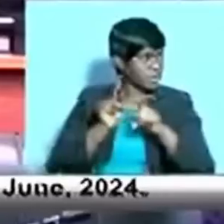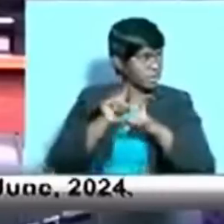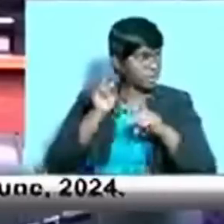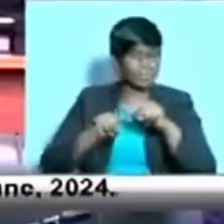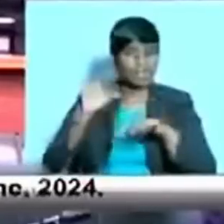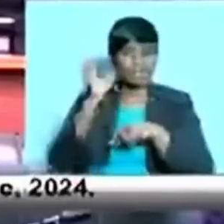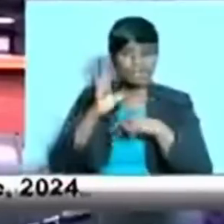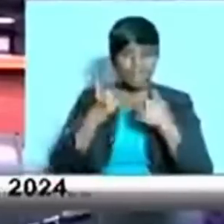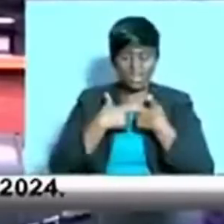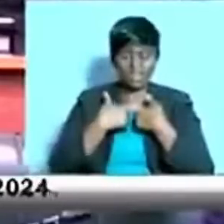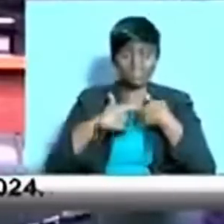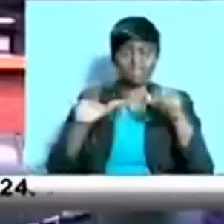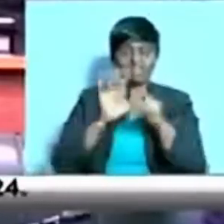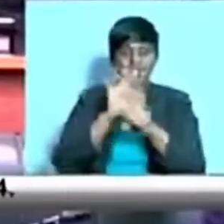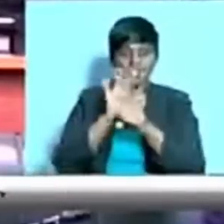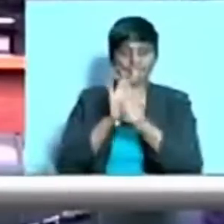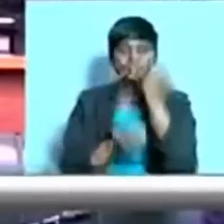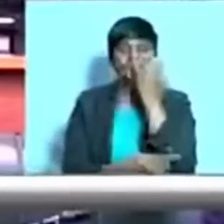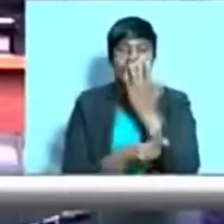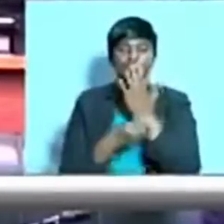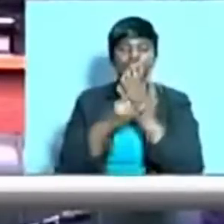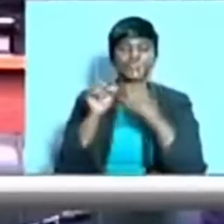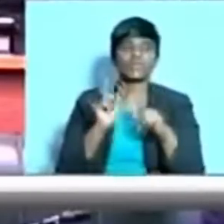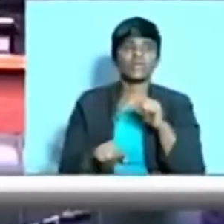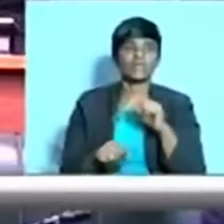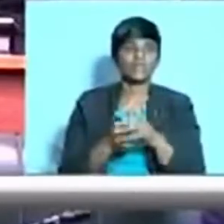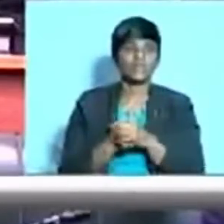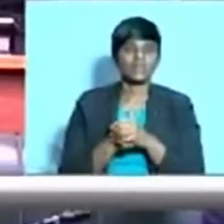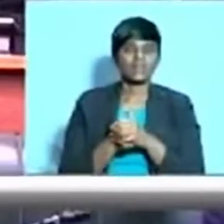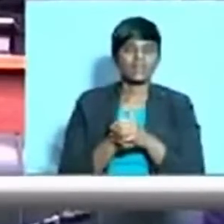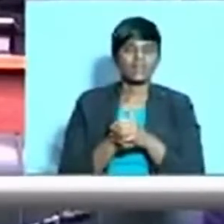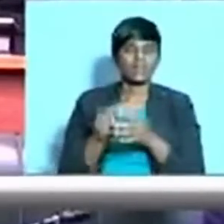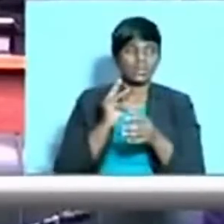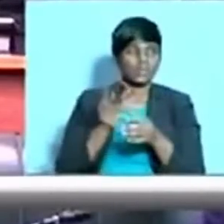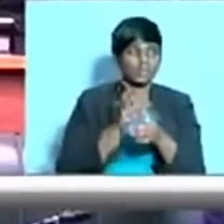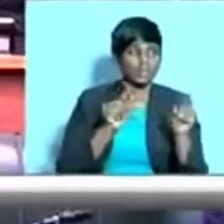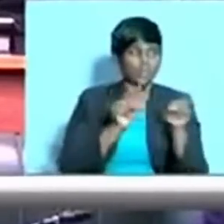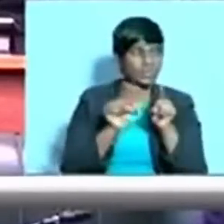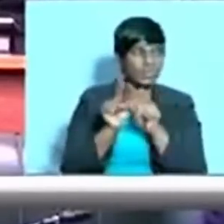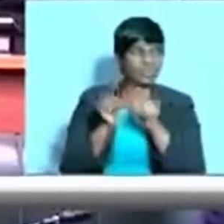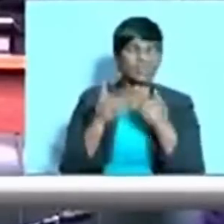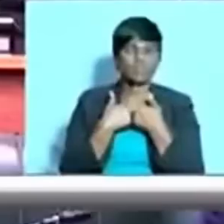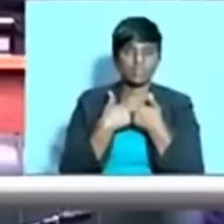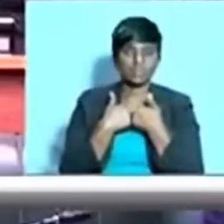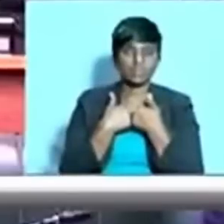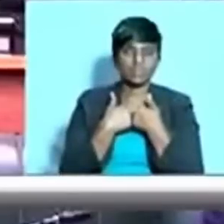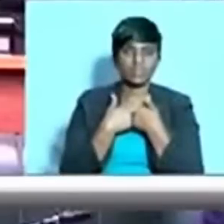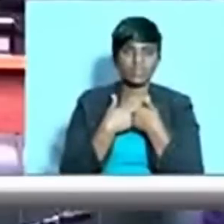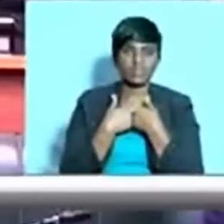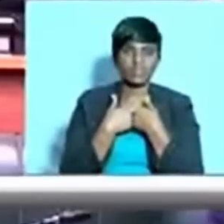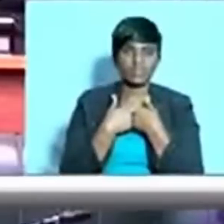be meaningful development. We also